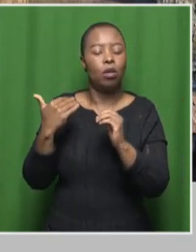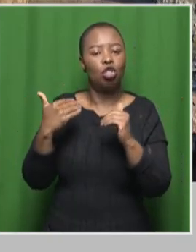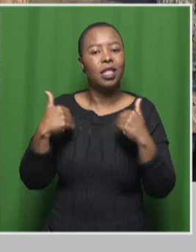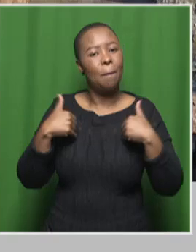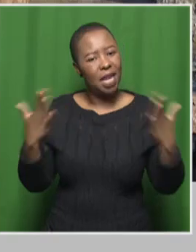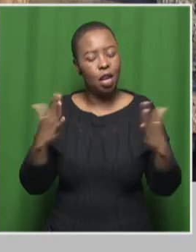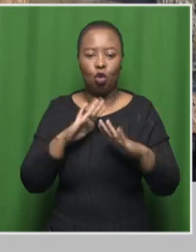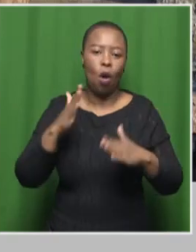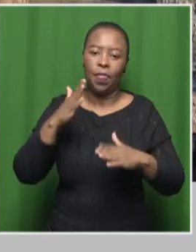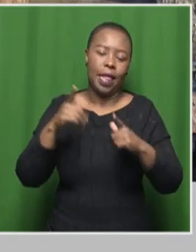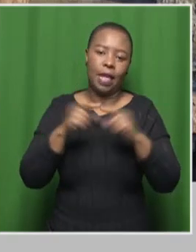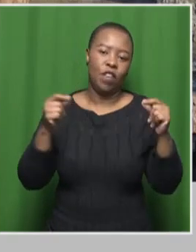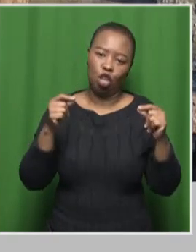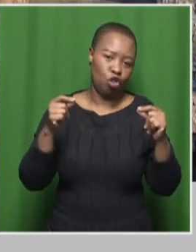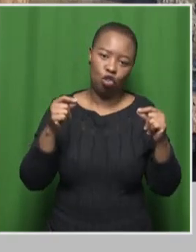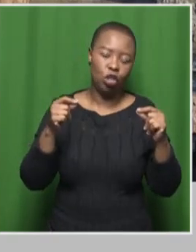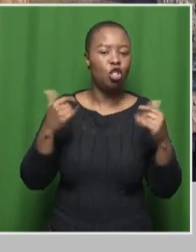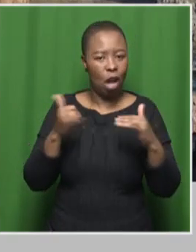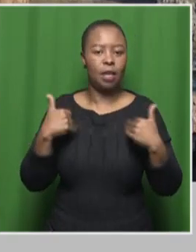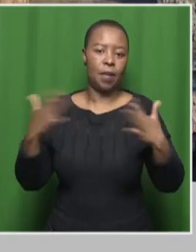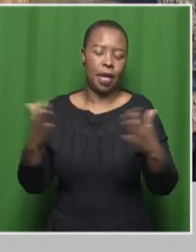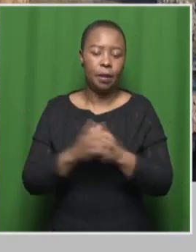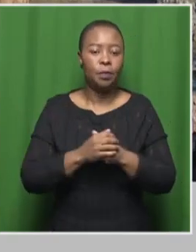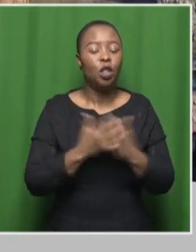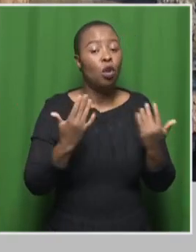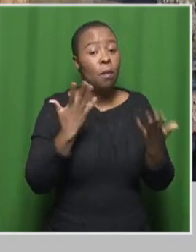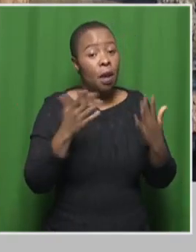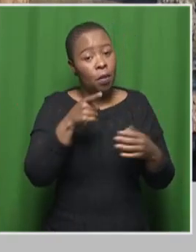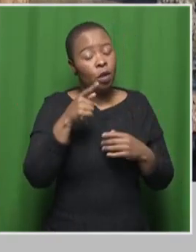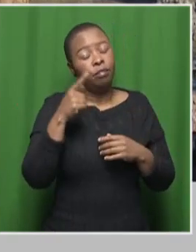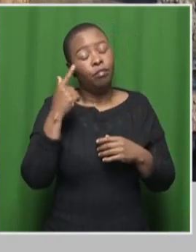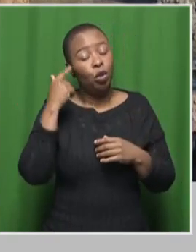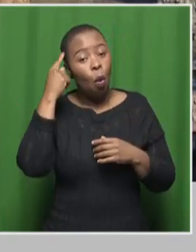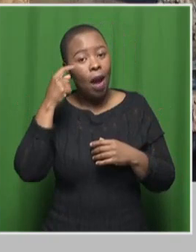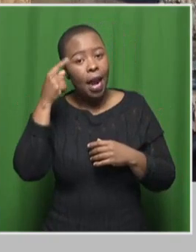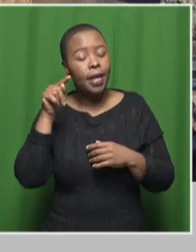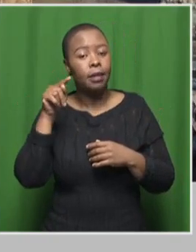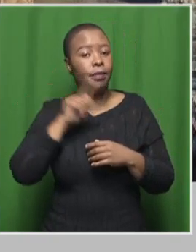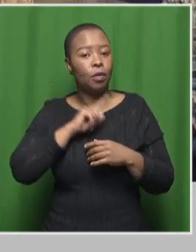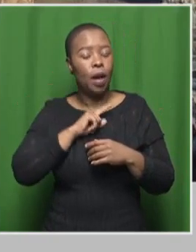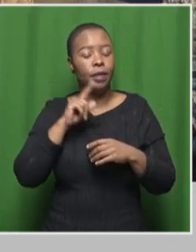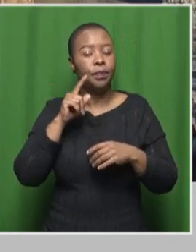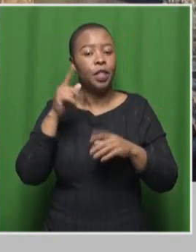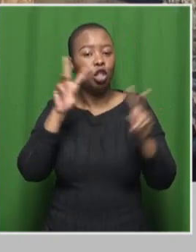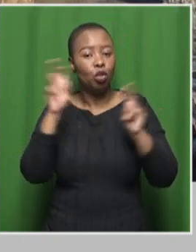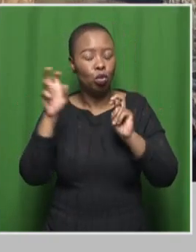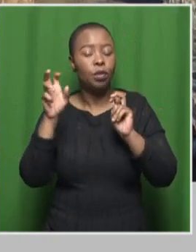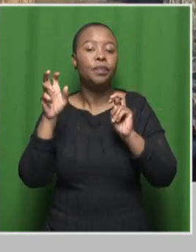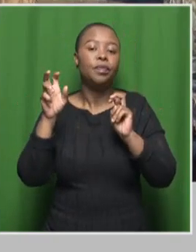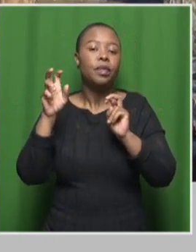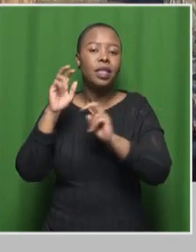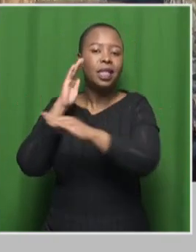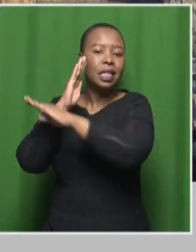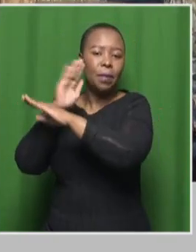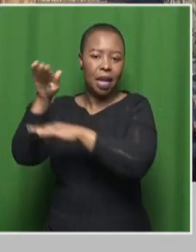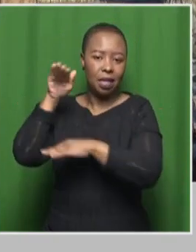missing from the conversation and what some may be wondering, and you've just started elaborating on this issue, is you've started in Zambia and Zimbabwe,